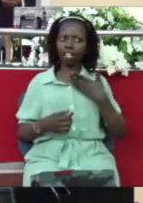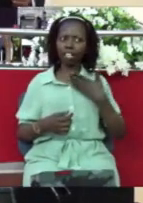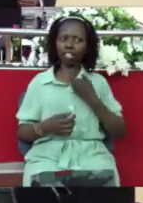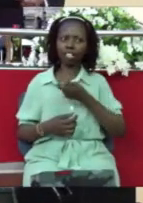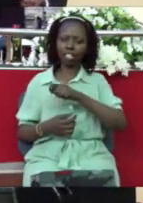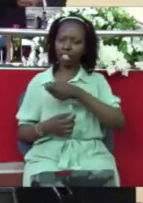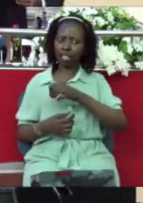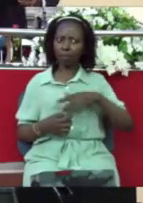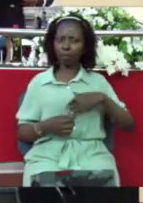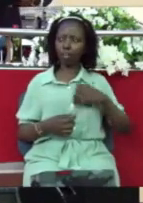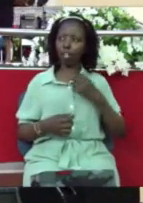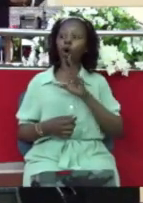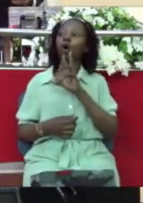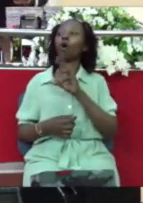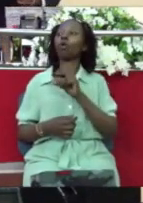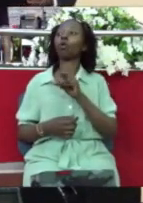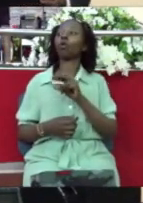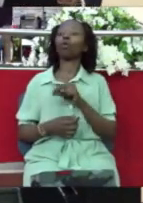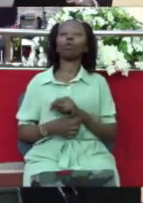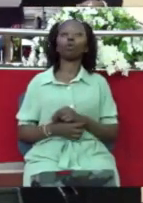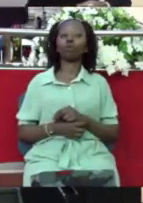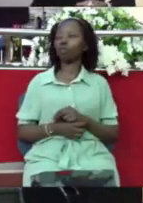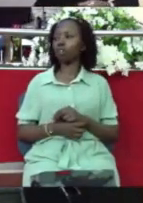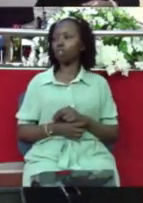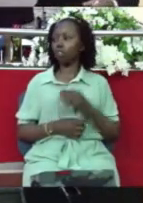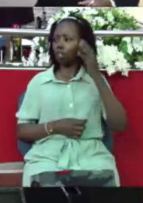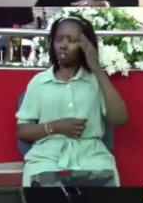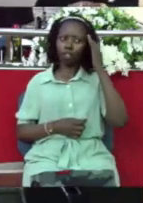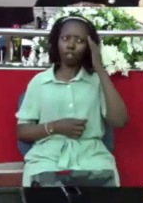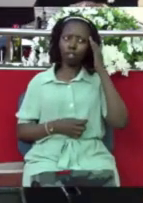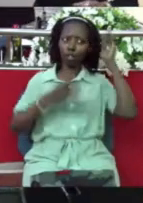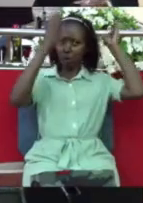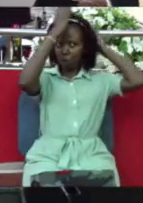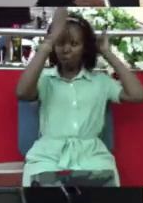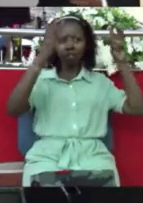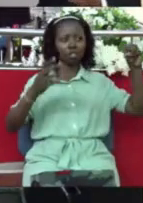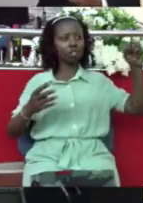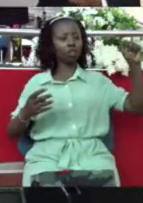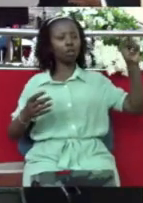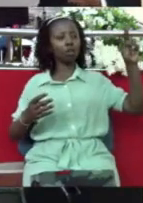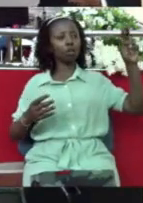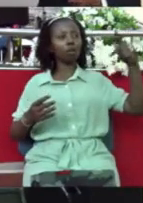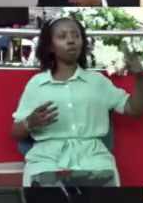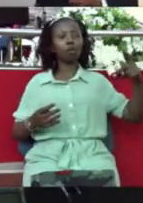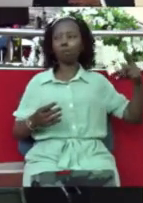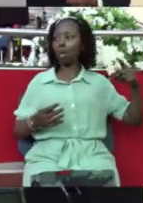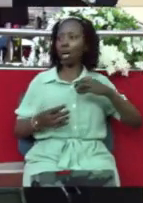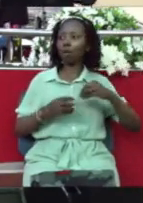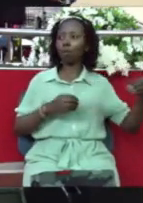Si yangu. Is that my key? Unajua Bishop Mark aliniambia tunatokaga utakuta festi ndio watu